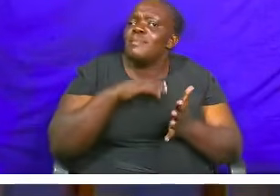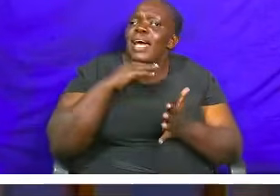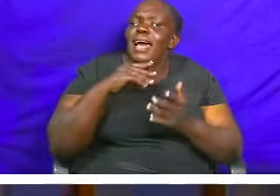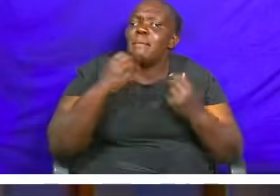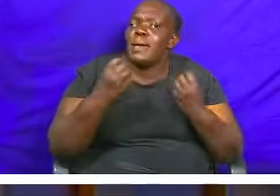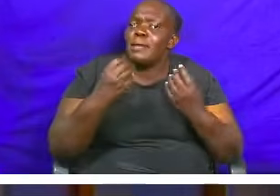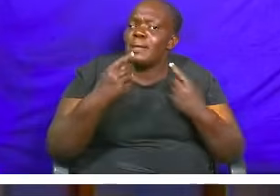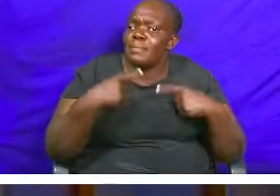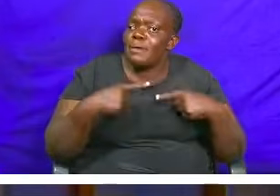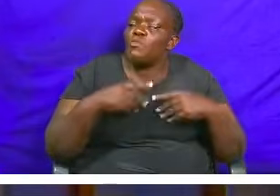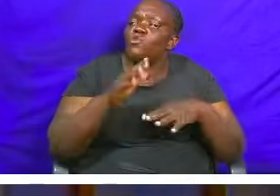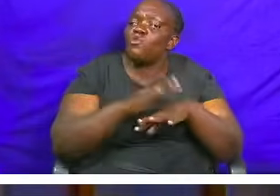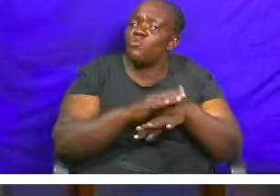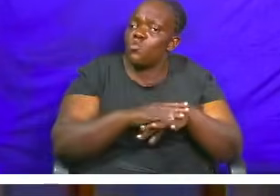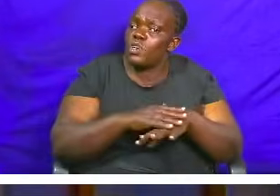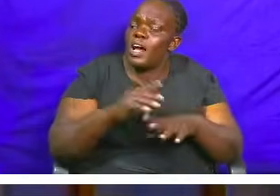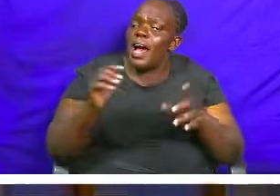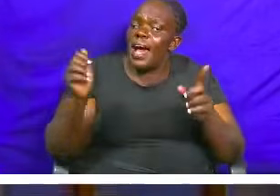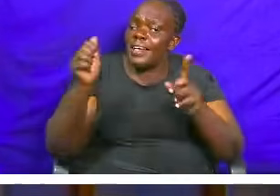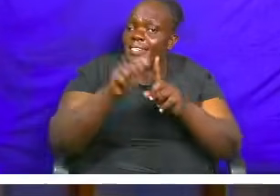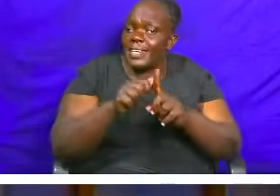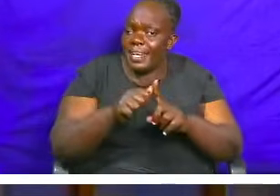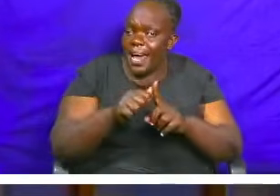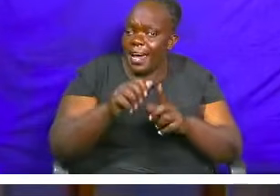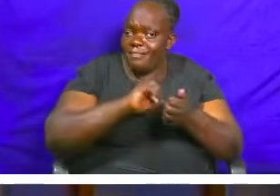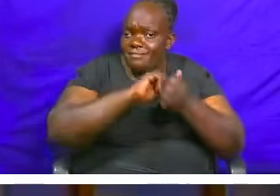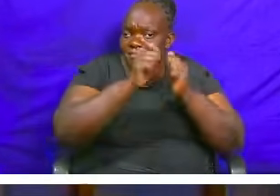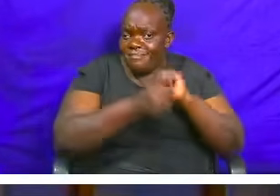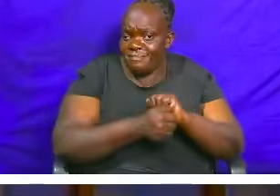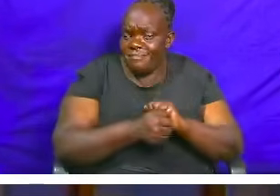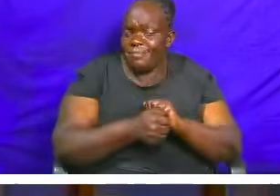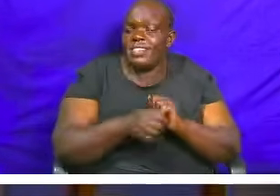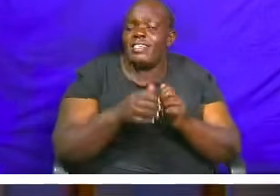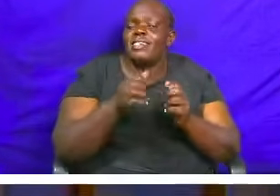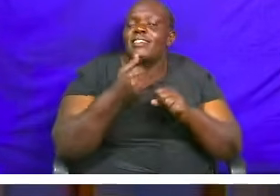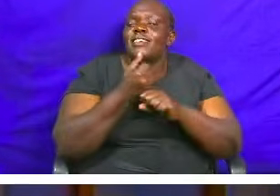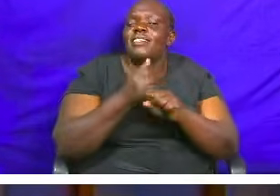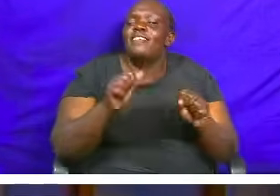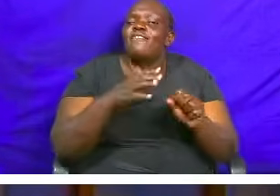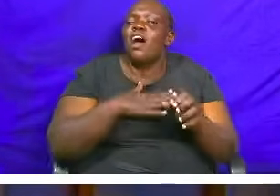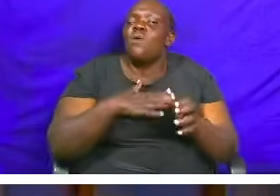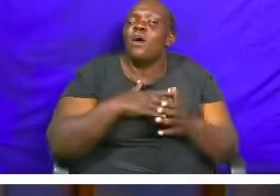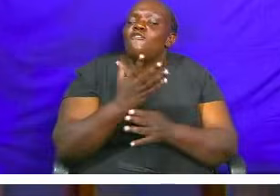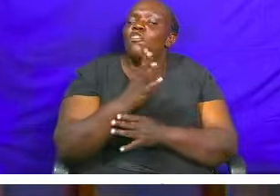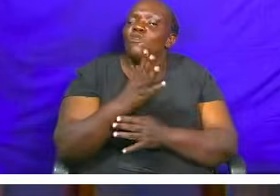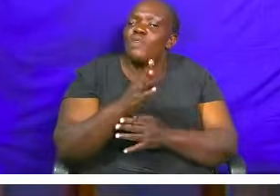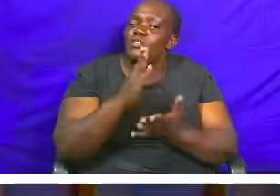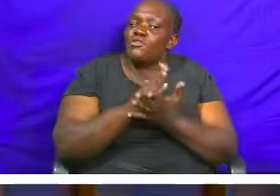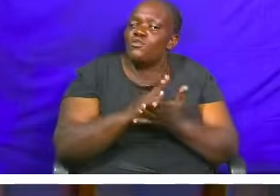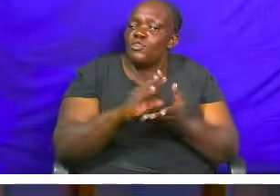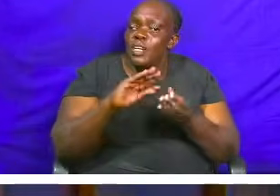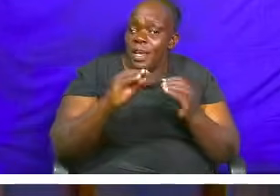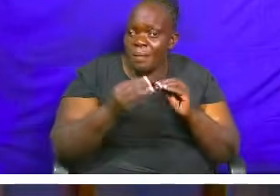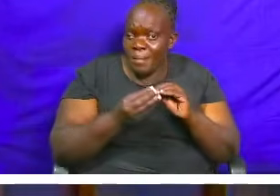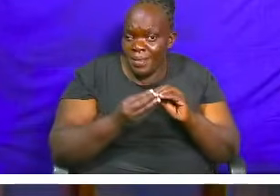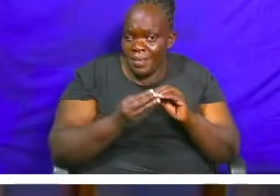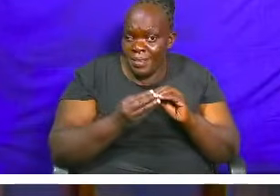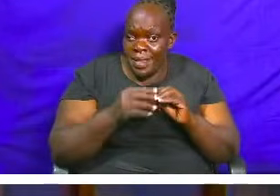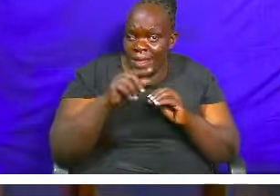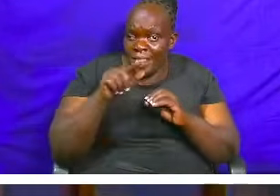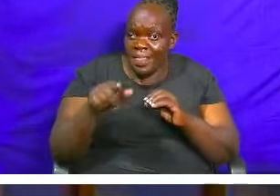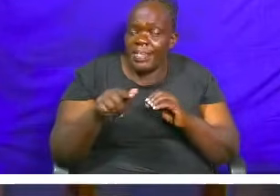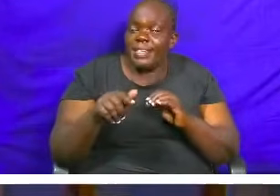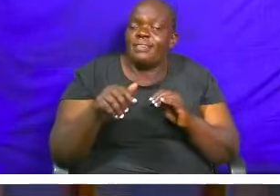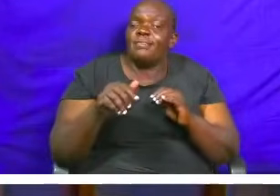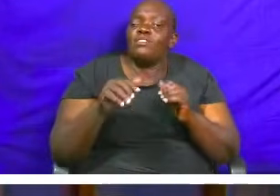good agenda of transforming. One, we'll save our forest, we'll have a healthier population. And of course, that aligns